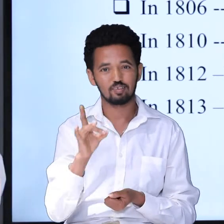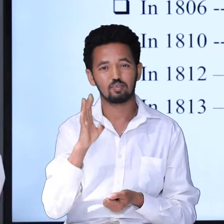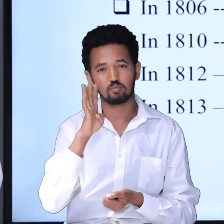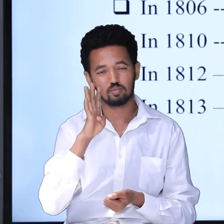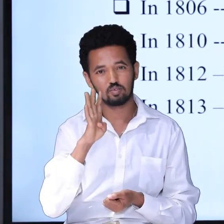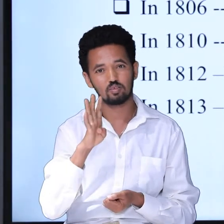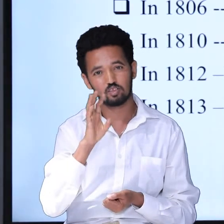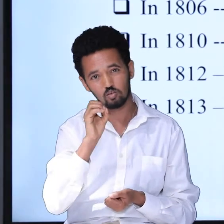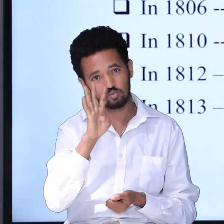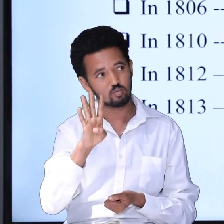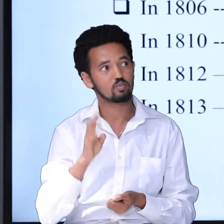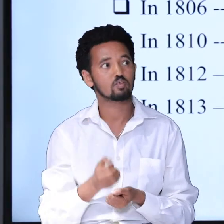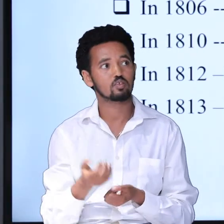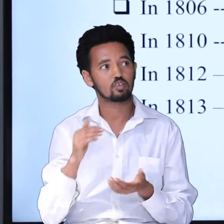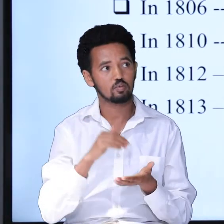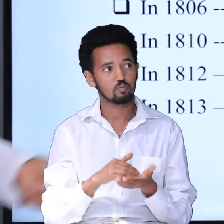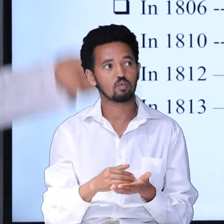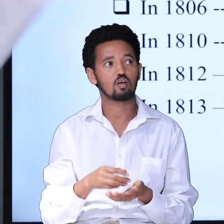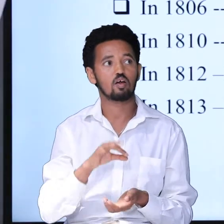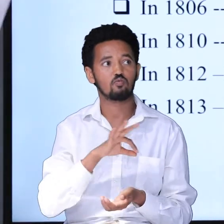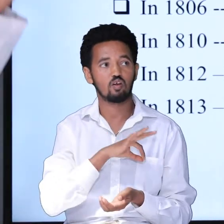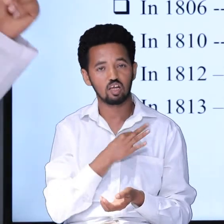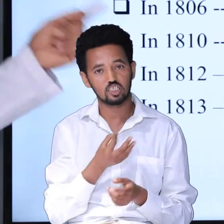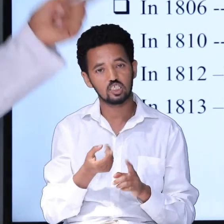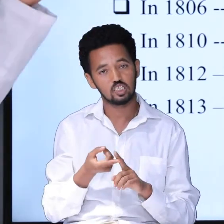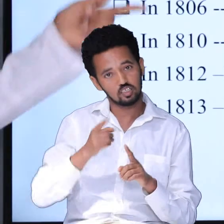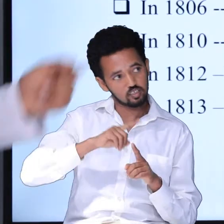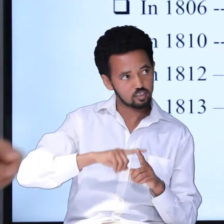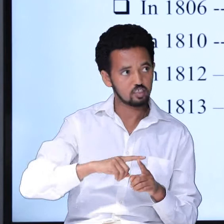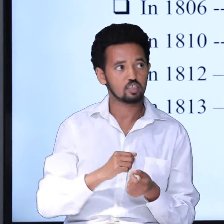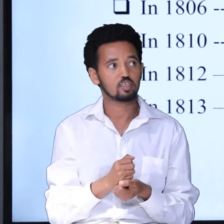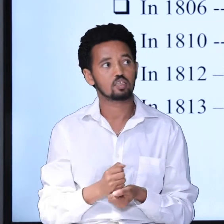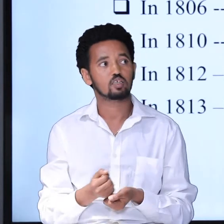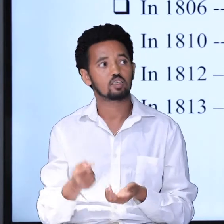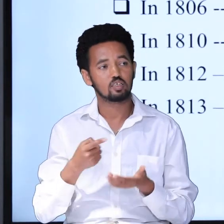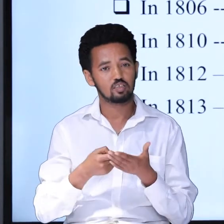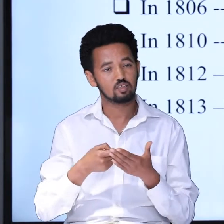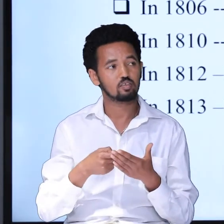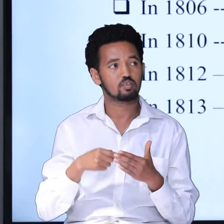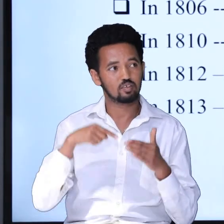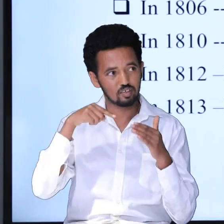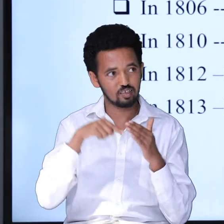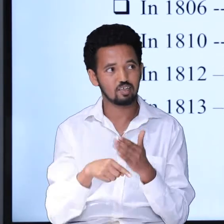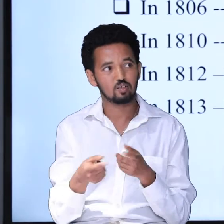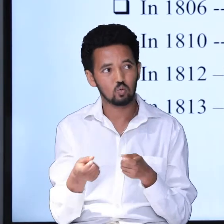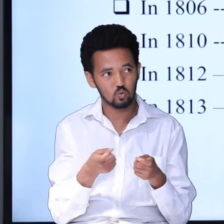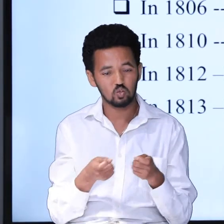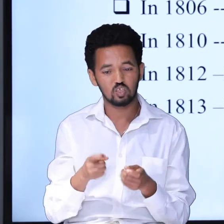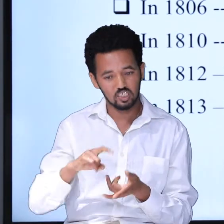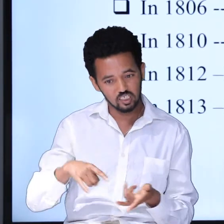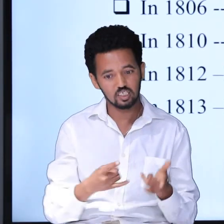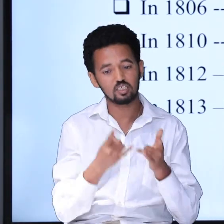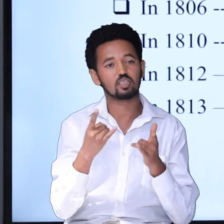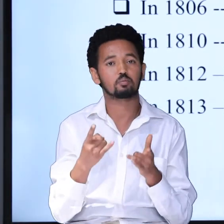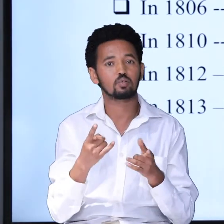the Emperor of France. In 1806, he declared a continental system,